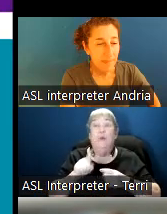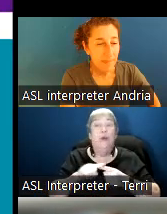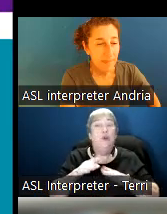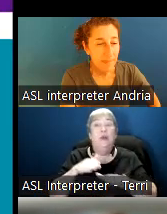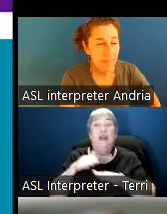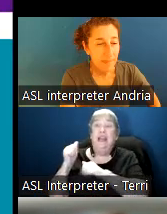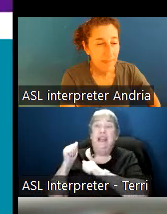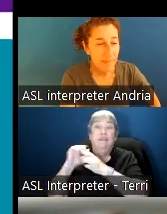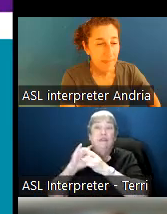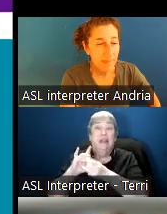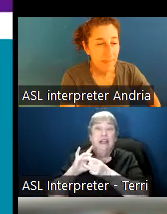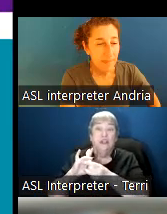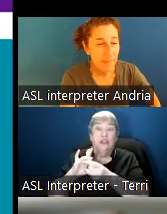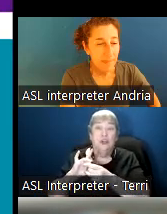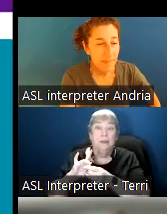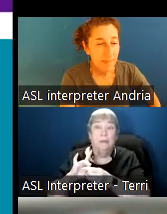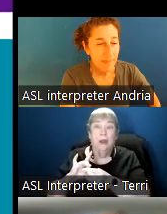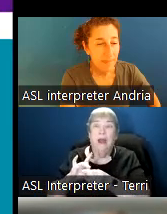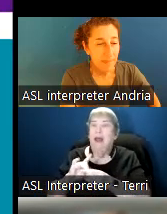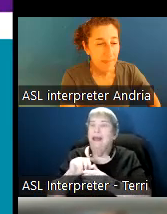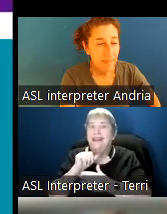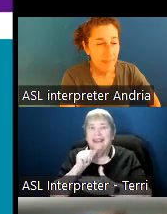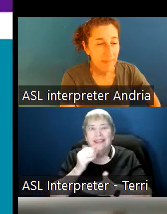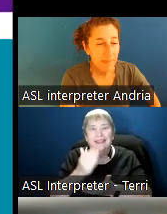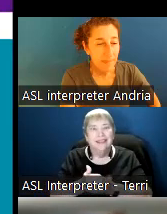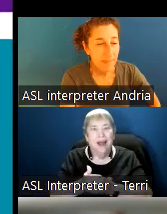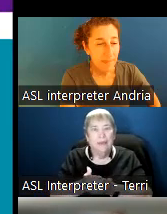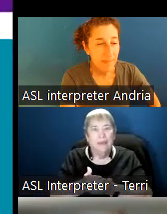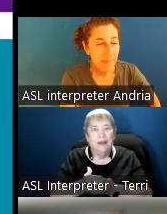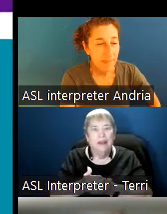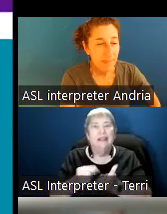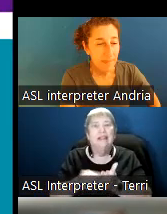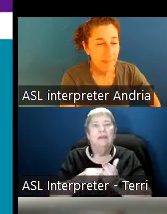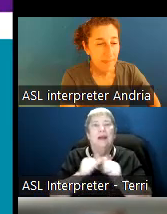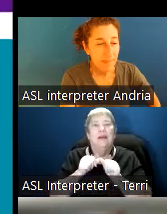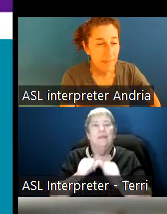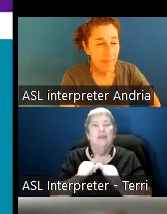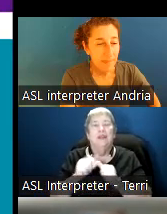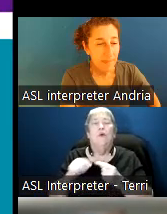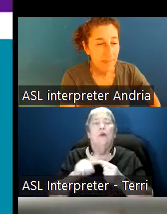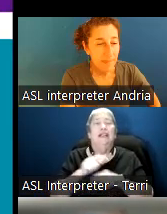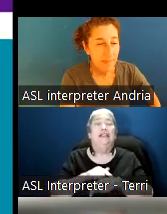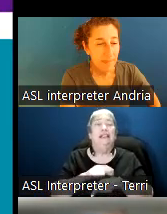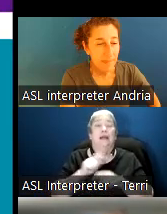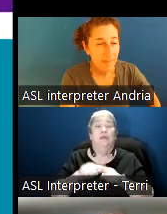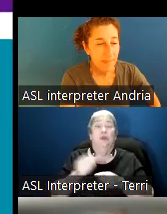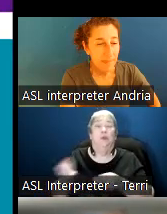It actually tends to continue for even longer during custody exchanges and things like